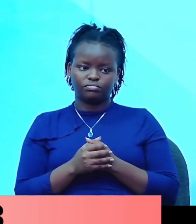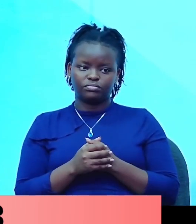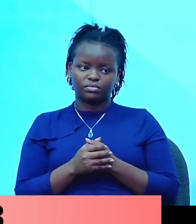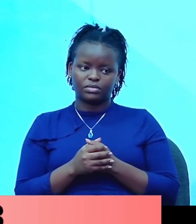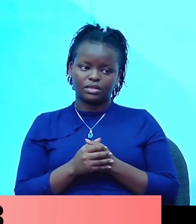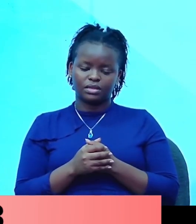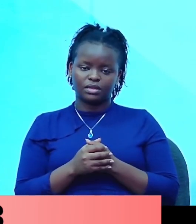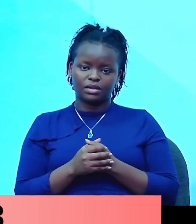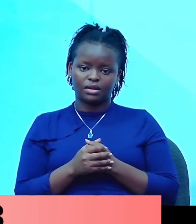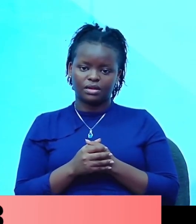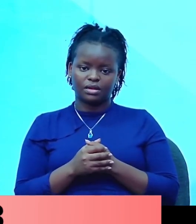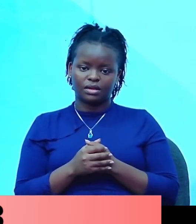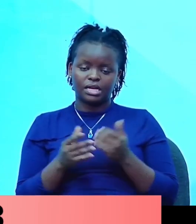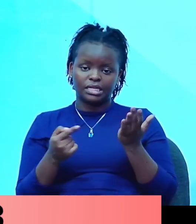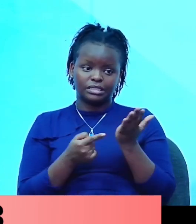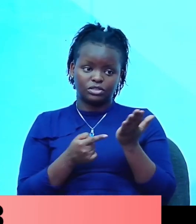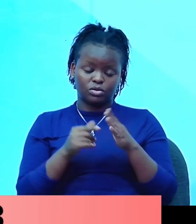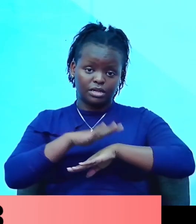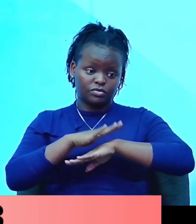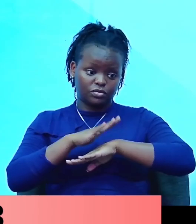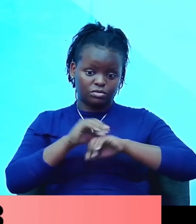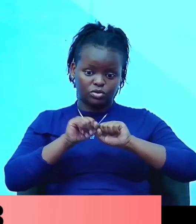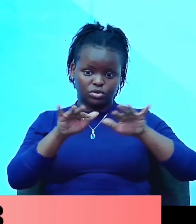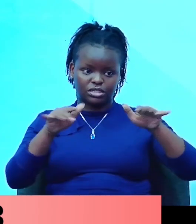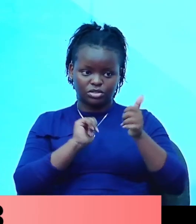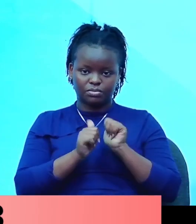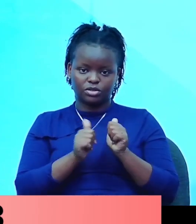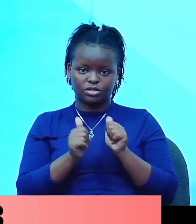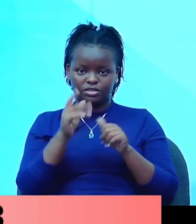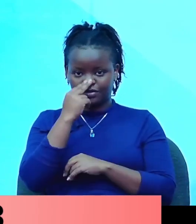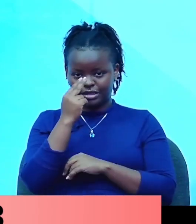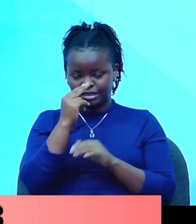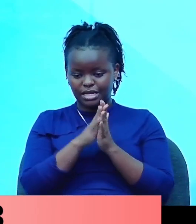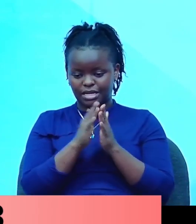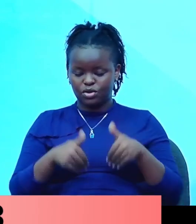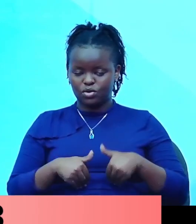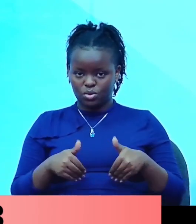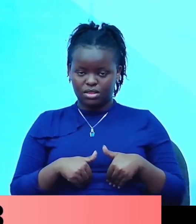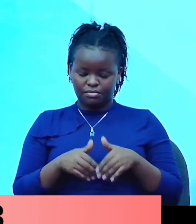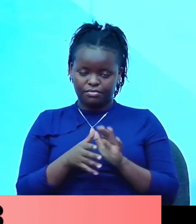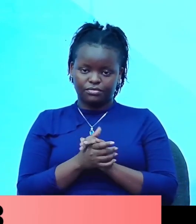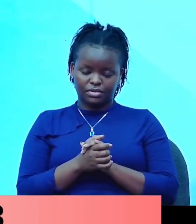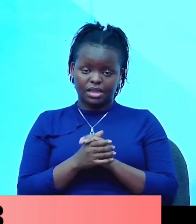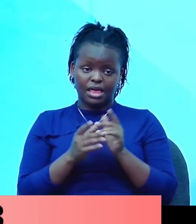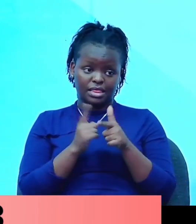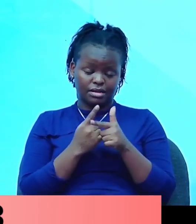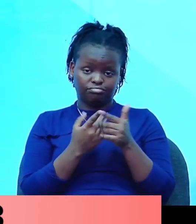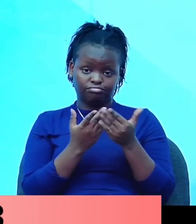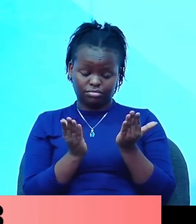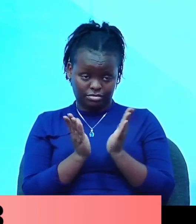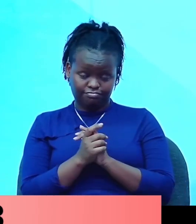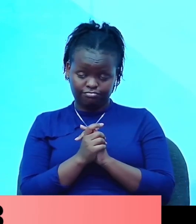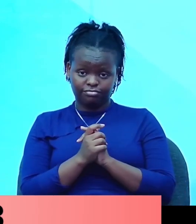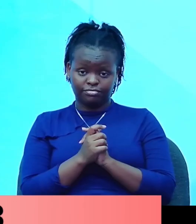KCB leveraging digital platforms to reach sports fans and young audiences, so that they can throughout this campaign